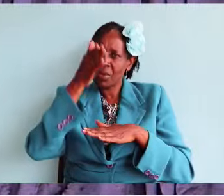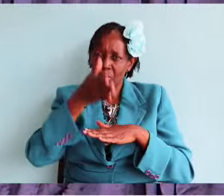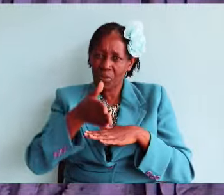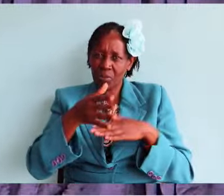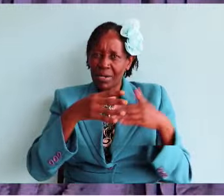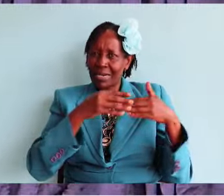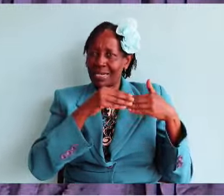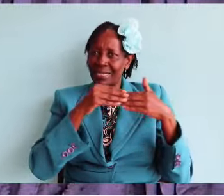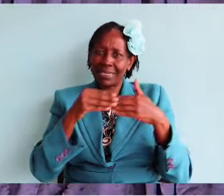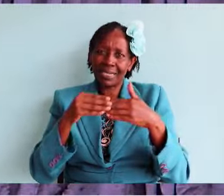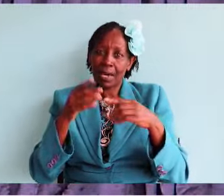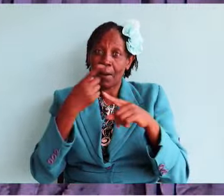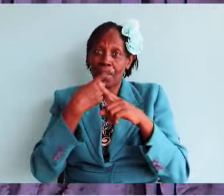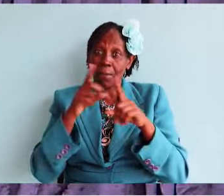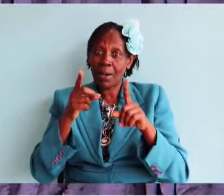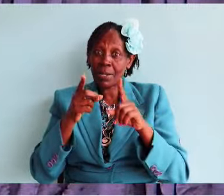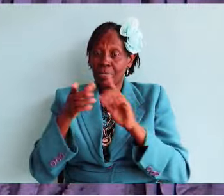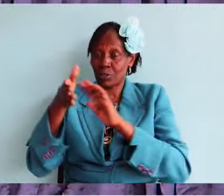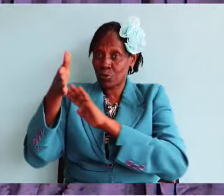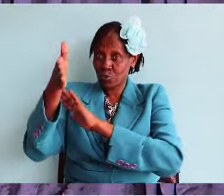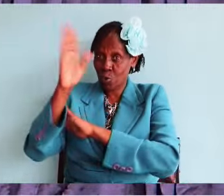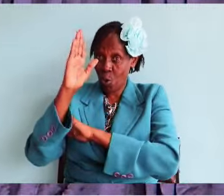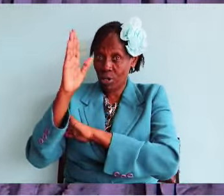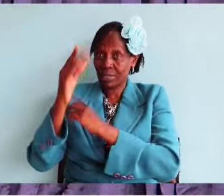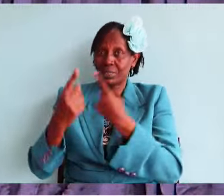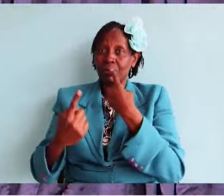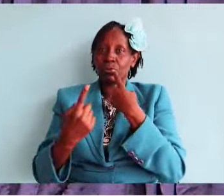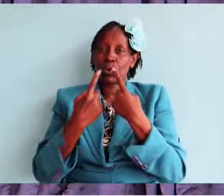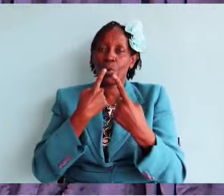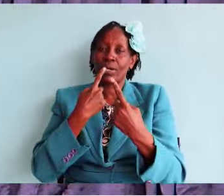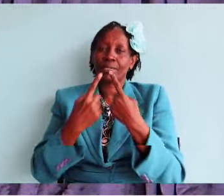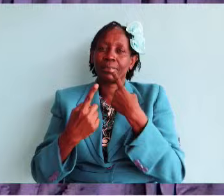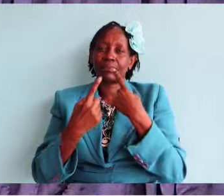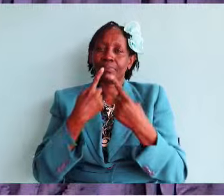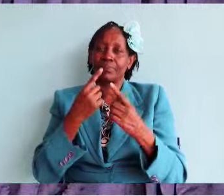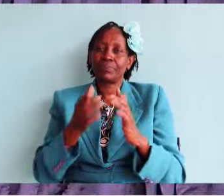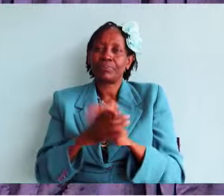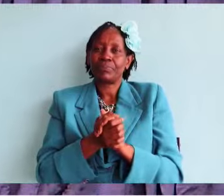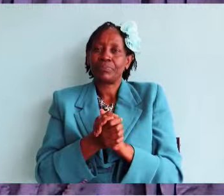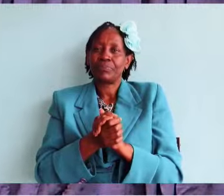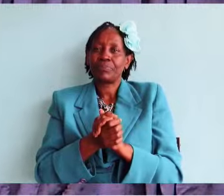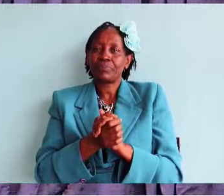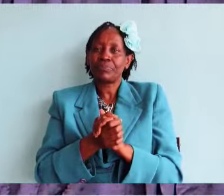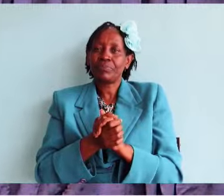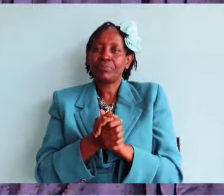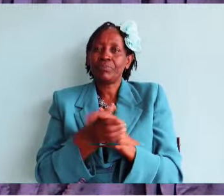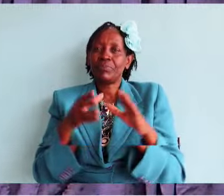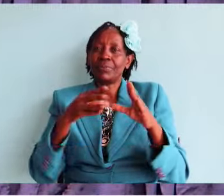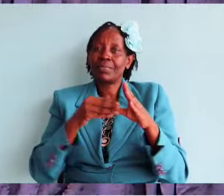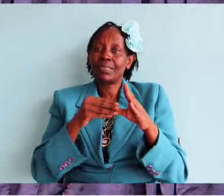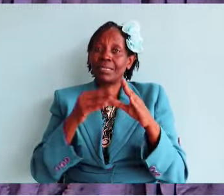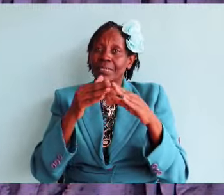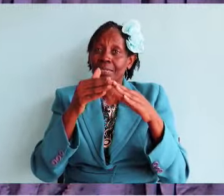God, that is speaking. So, Gideon had prepared